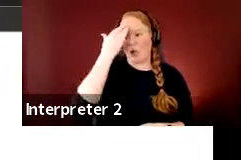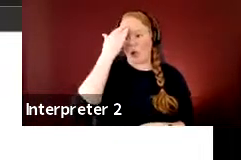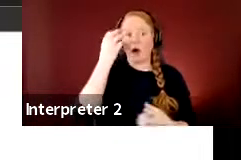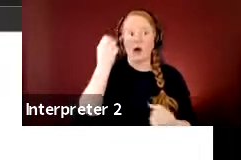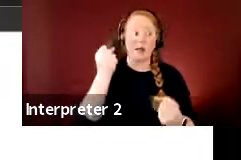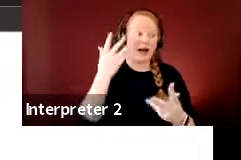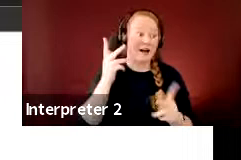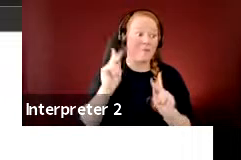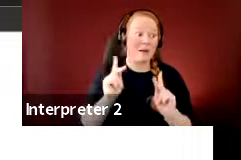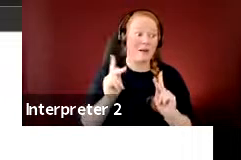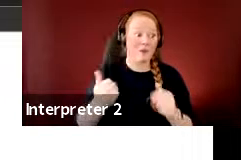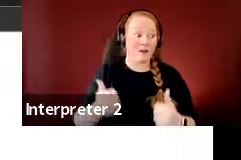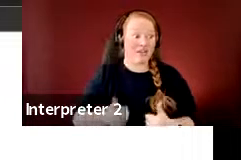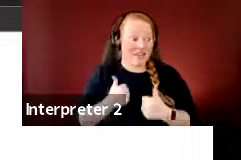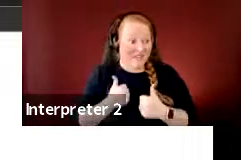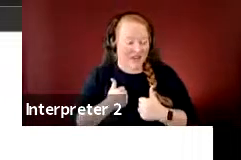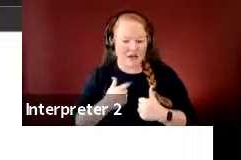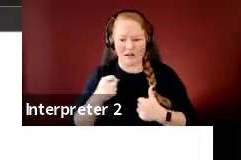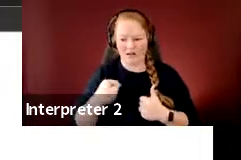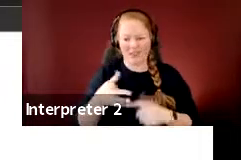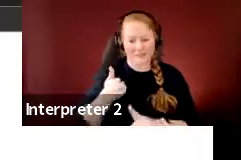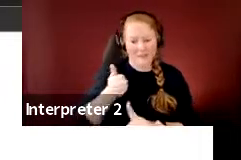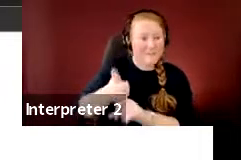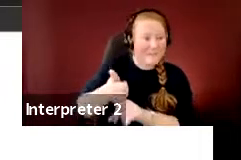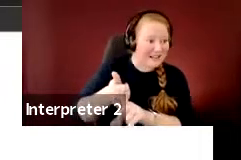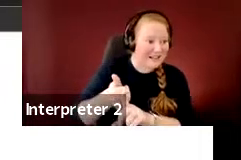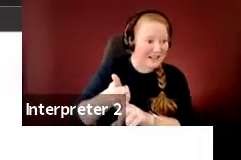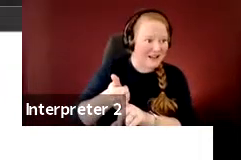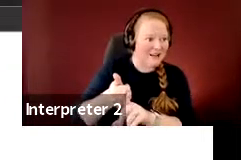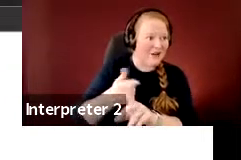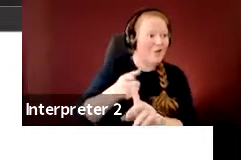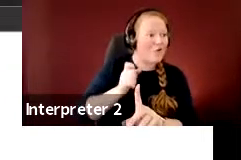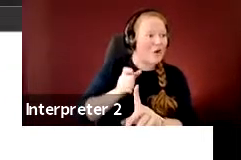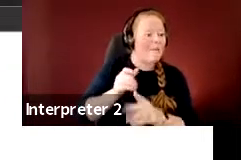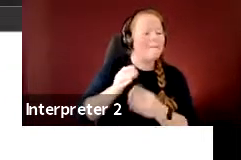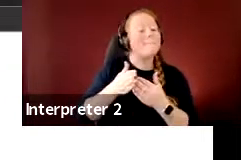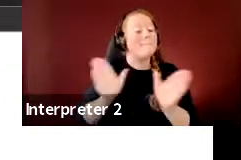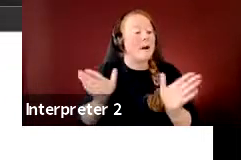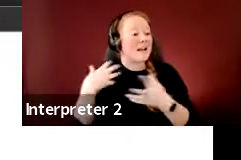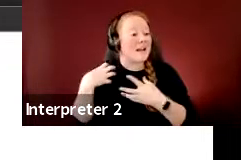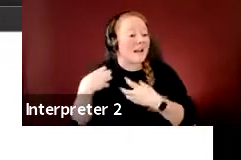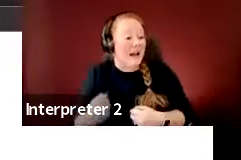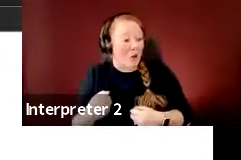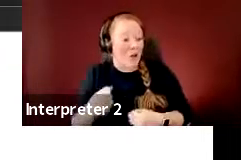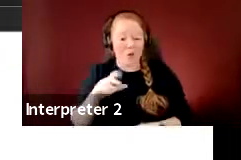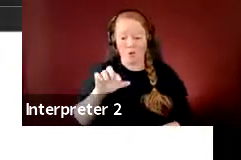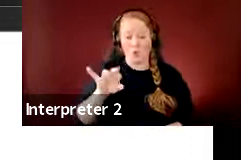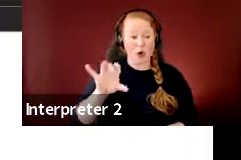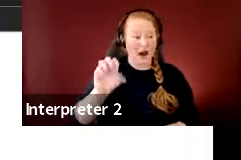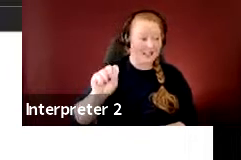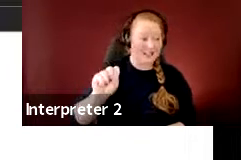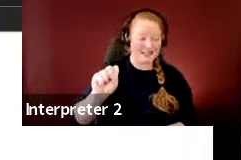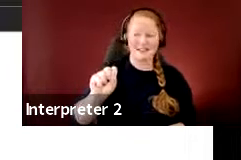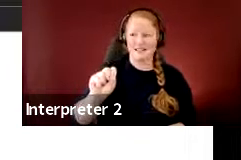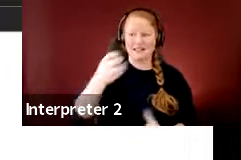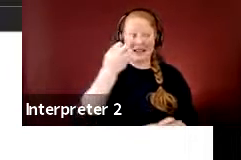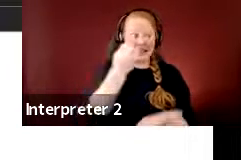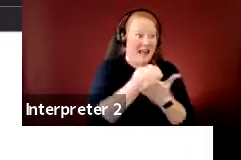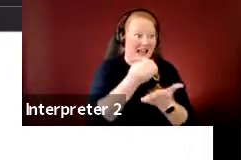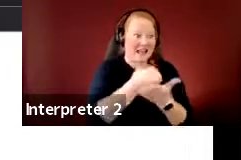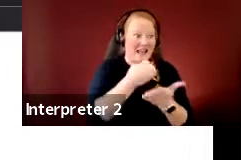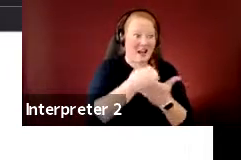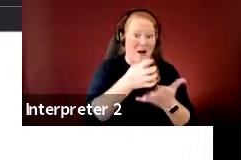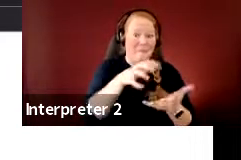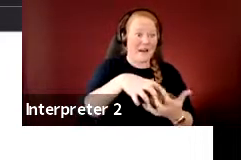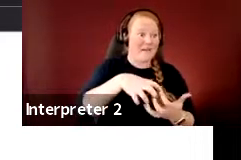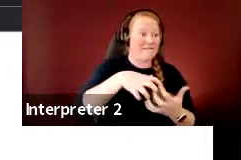most severely been impacted by the public health crisis and the resulting economic fallout. We know that